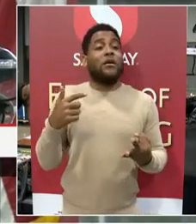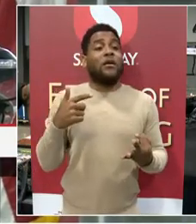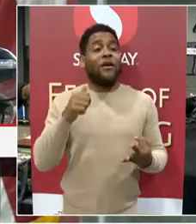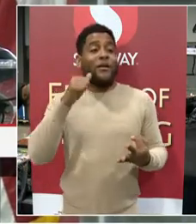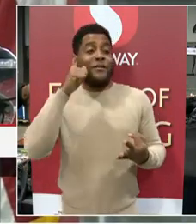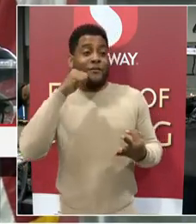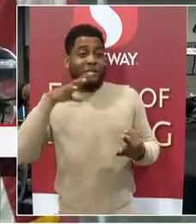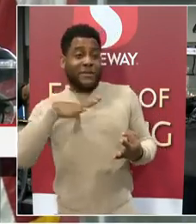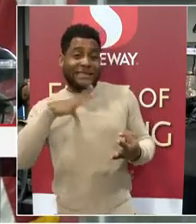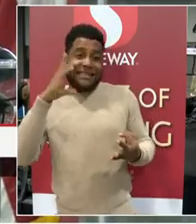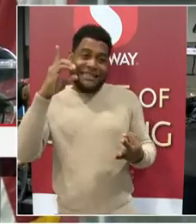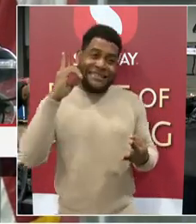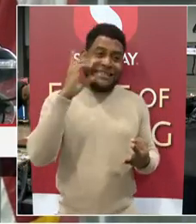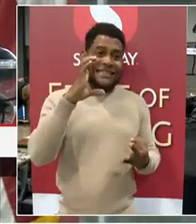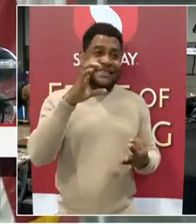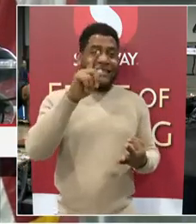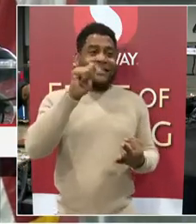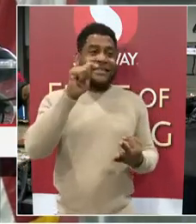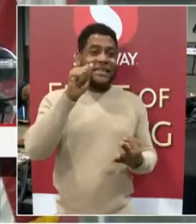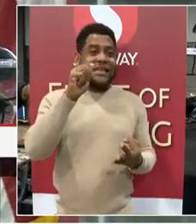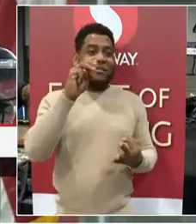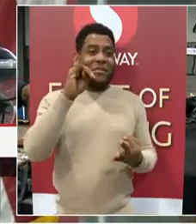Tamika Young.